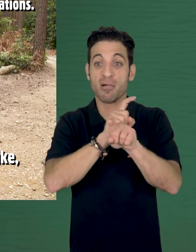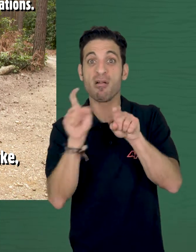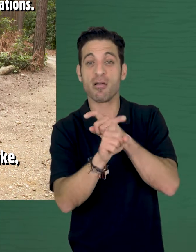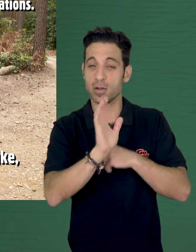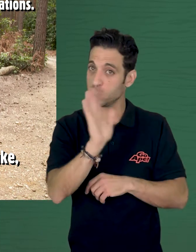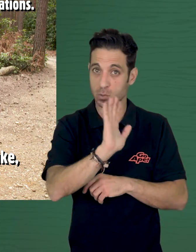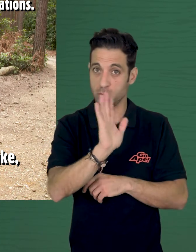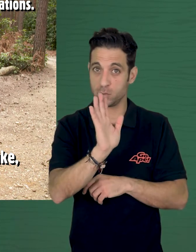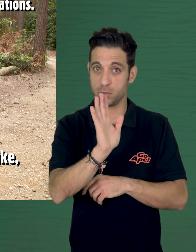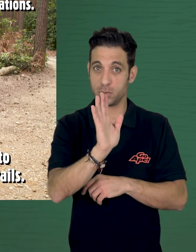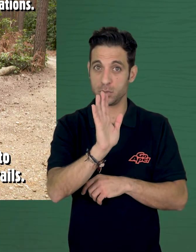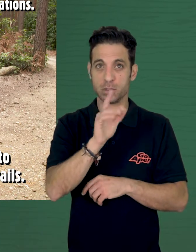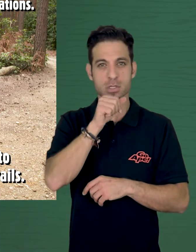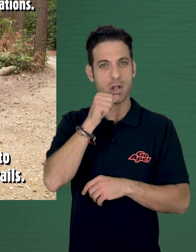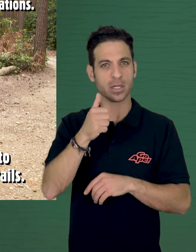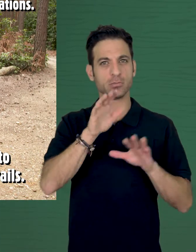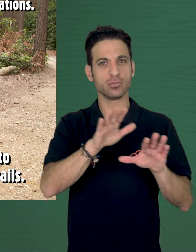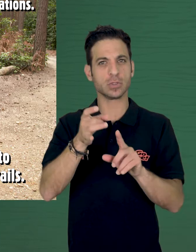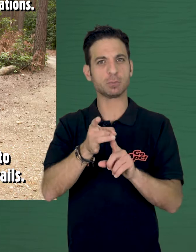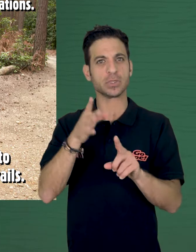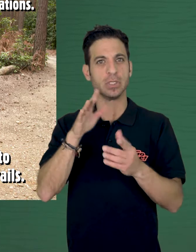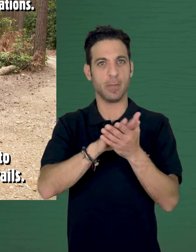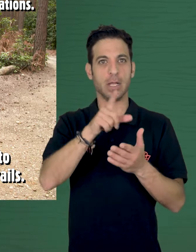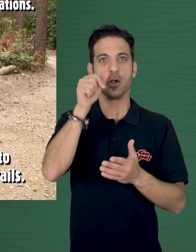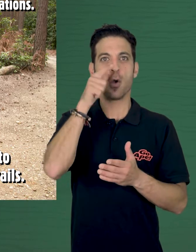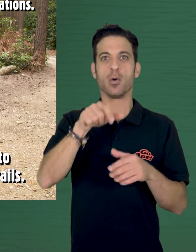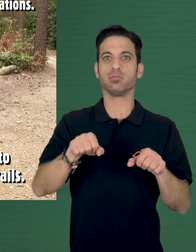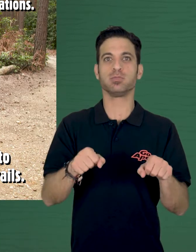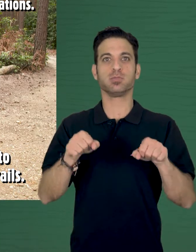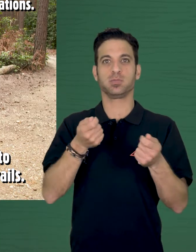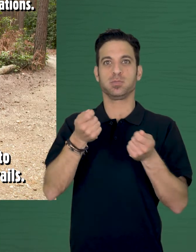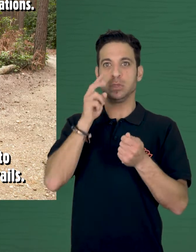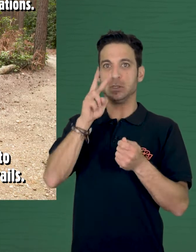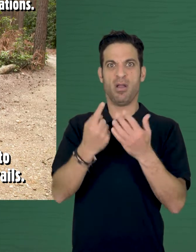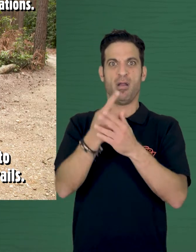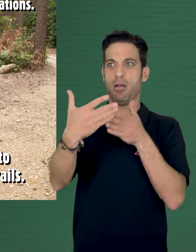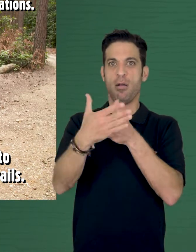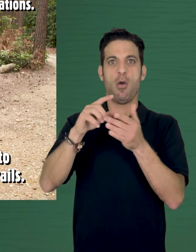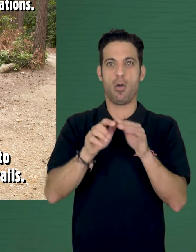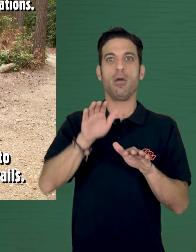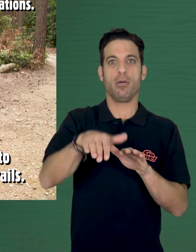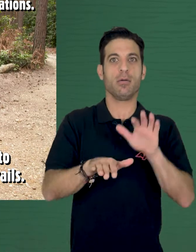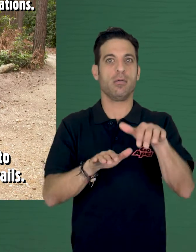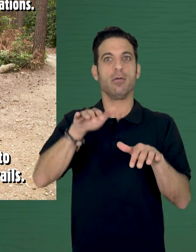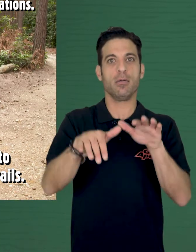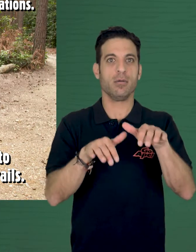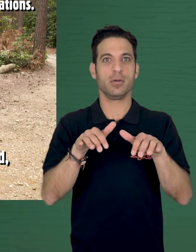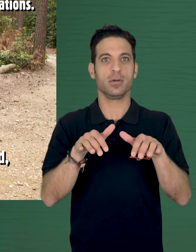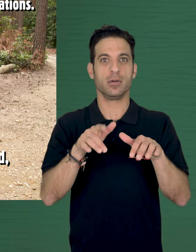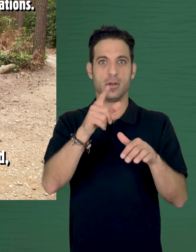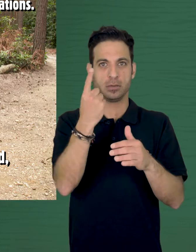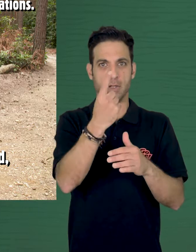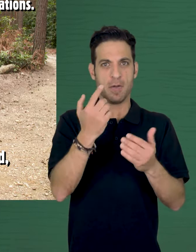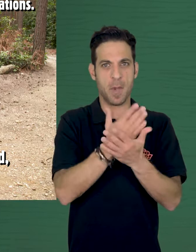don't race here or overtake. You go at a nice safe speed that allows you to react to any of the lumps, bumps or natural obstacles on the trails.